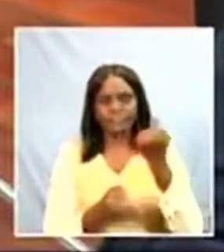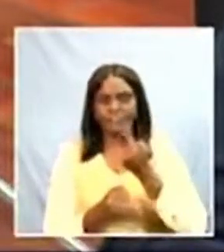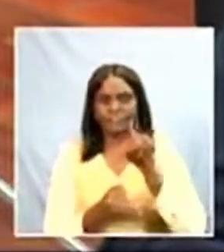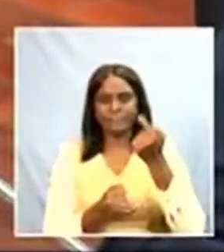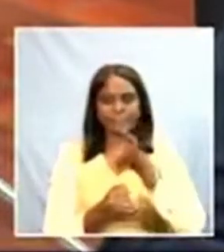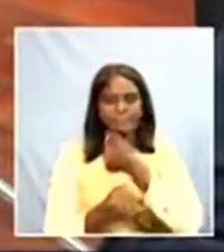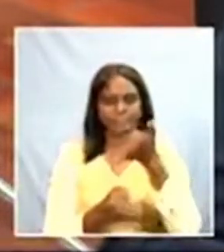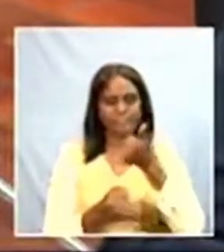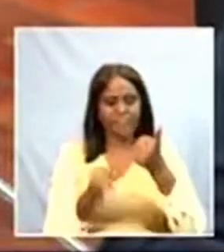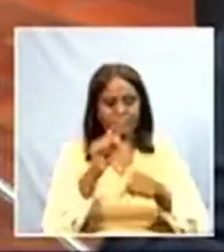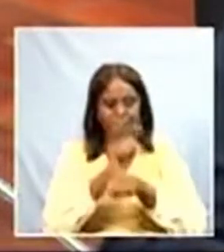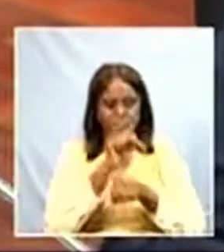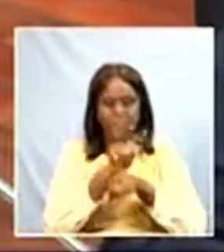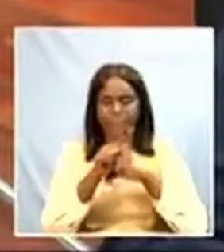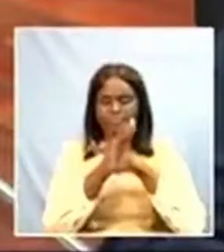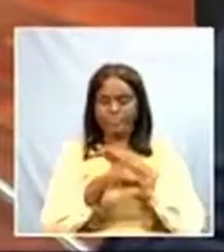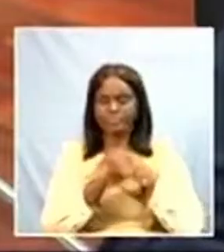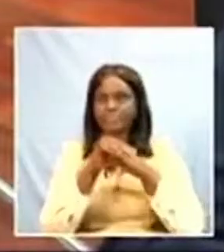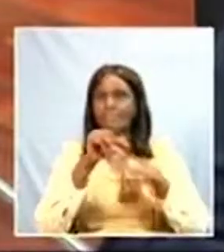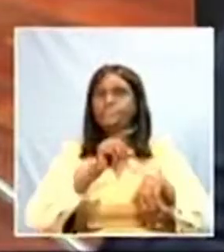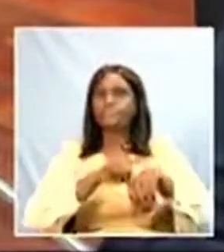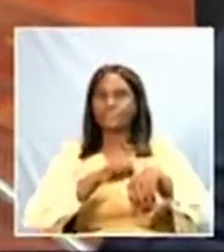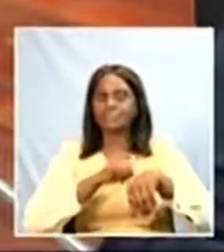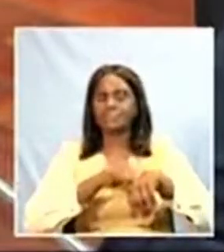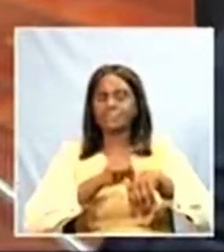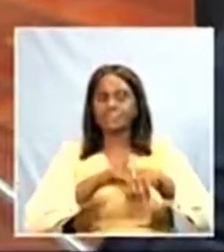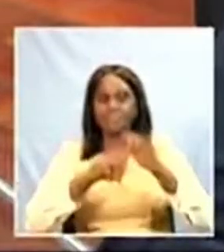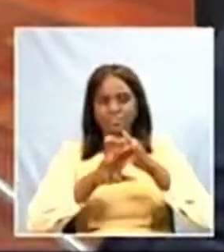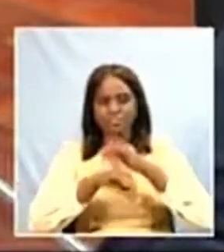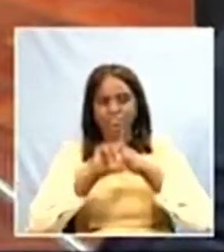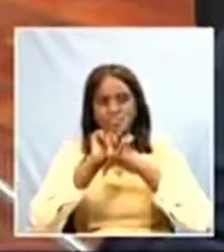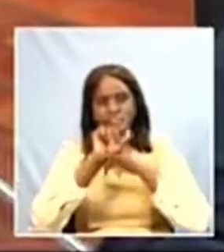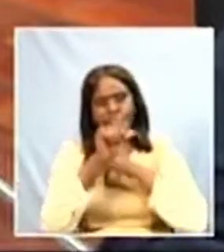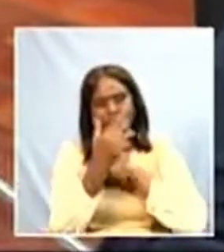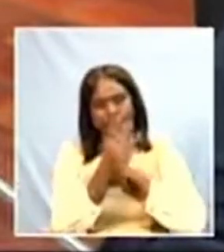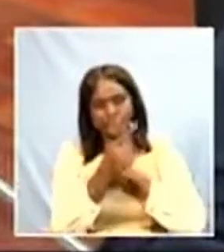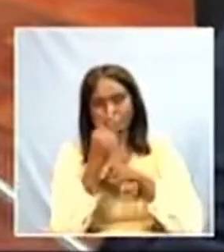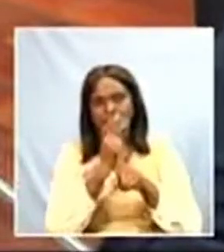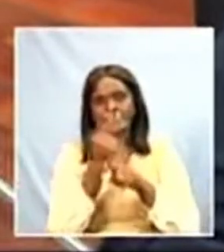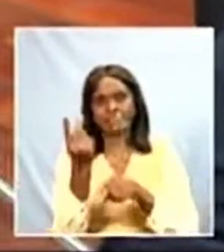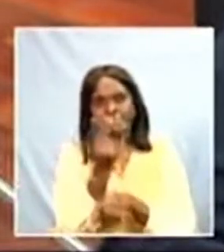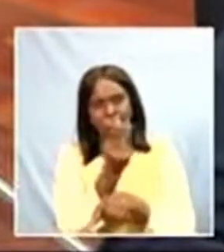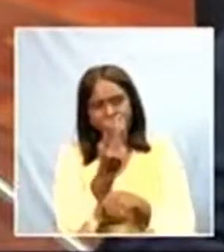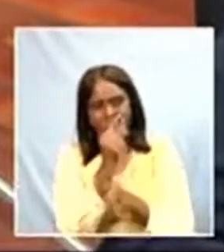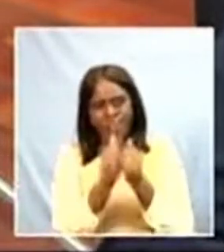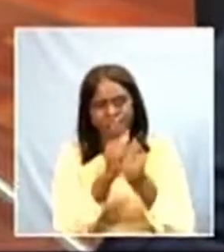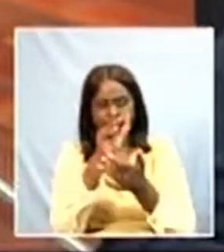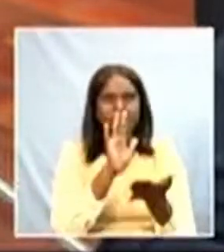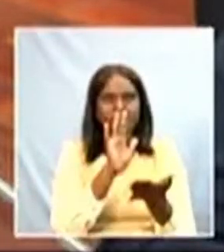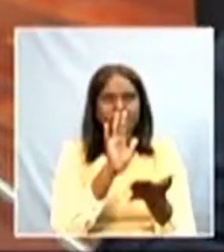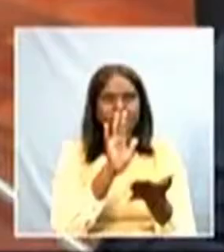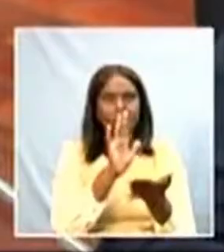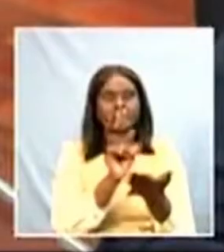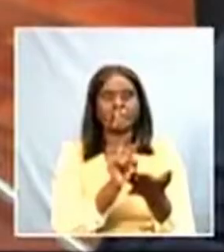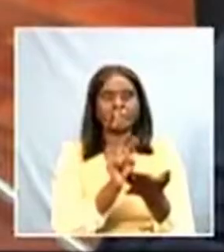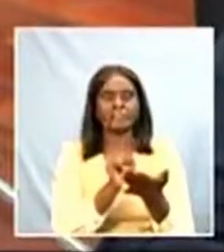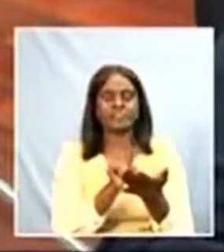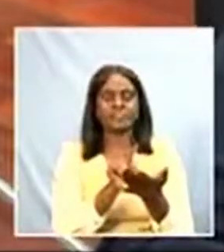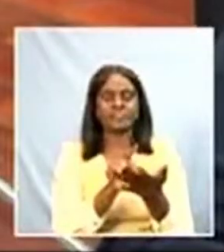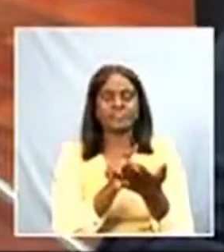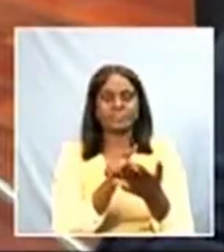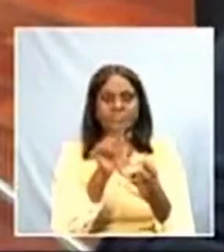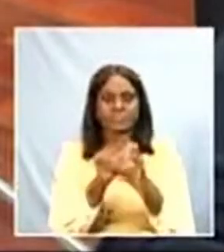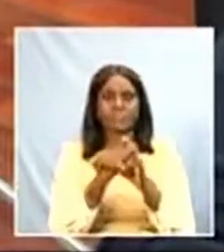remaining project under the period under 2023, there are just 2 which are being centrally procured. So